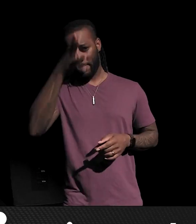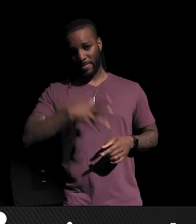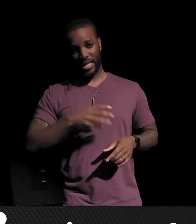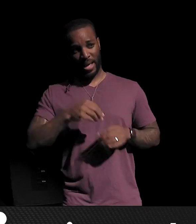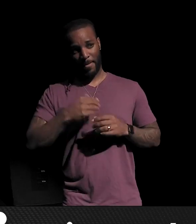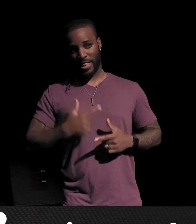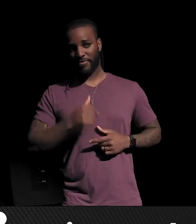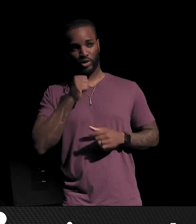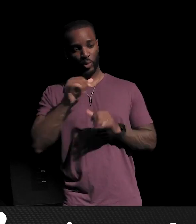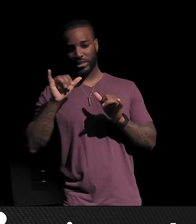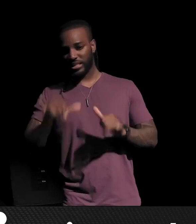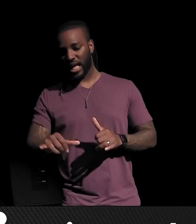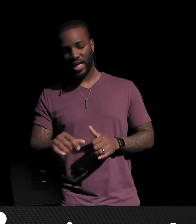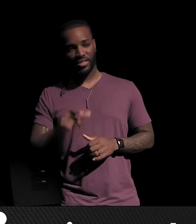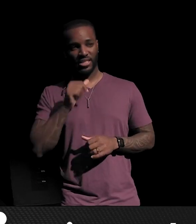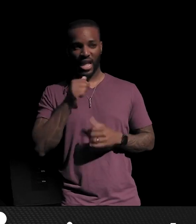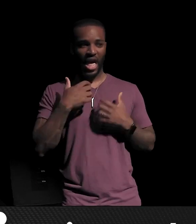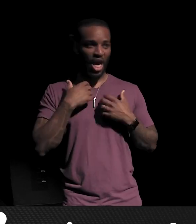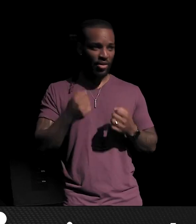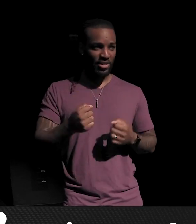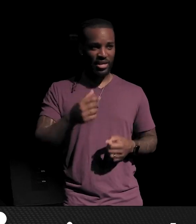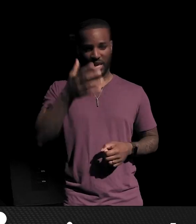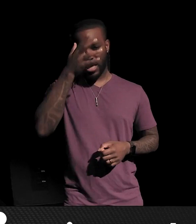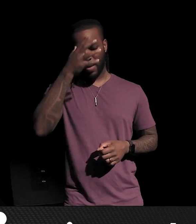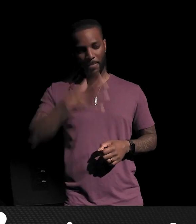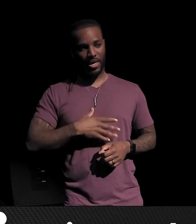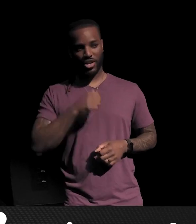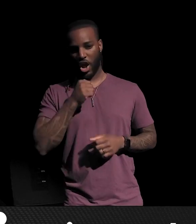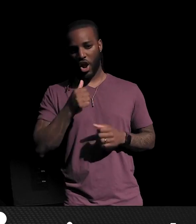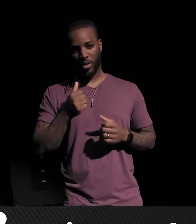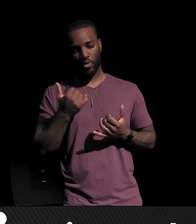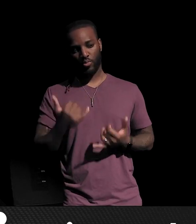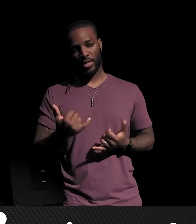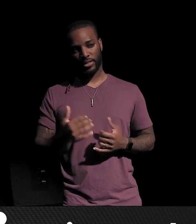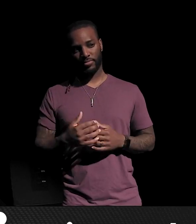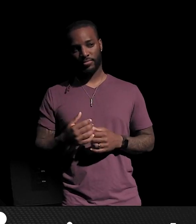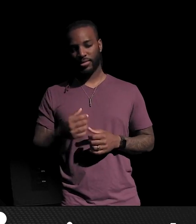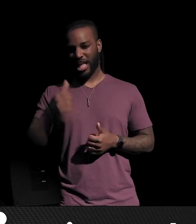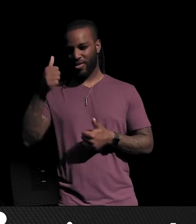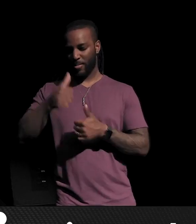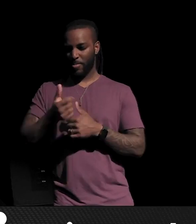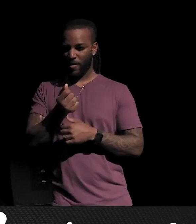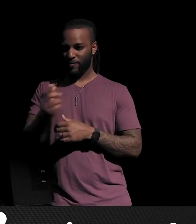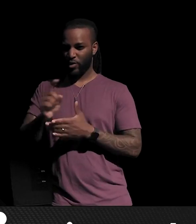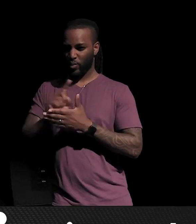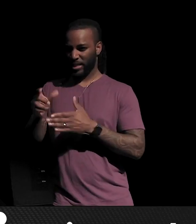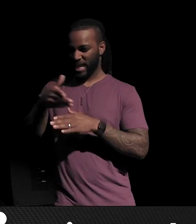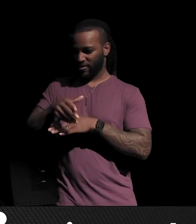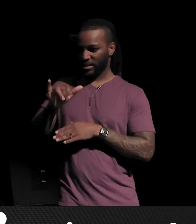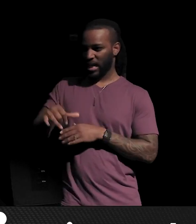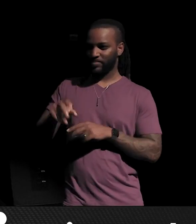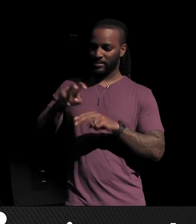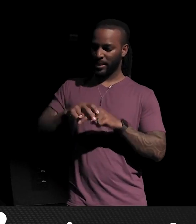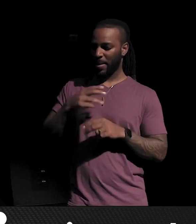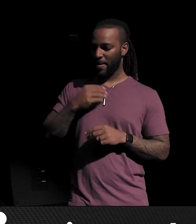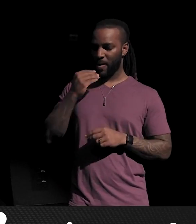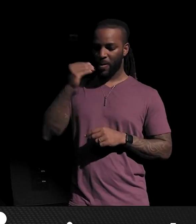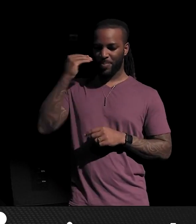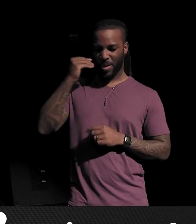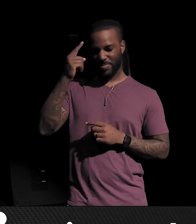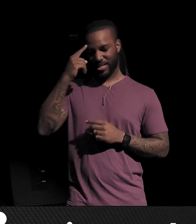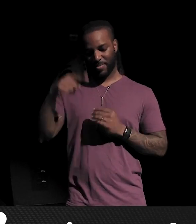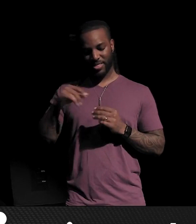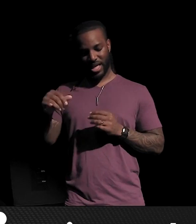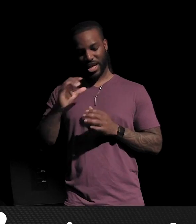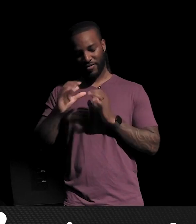in my life aren't healthy, and men aren't present. And so I remember a couple weeks after that, I'm sitting in my house, I'm just really thinking about that conversation, and my